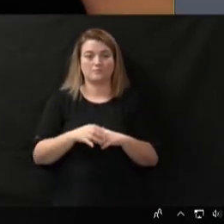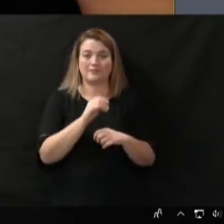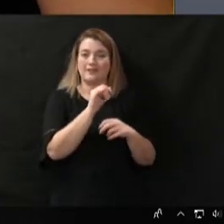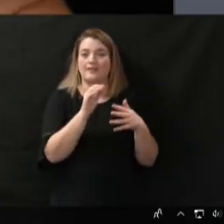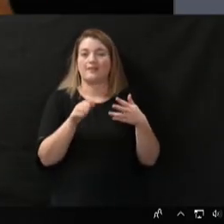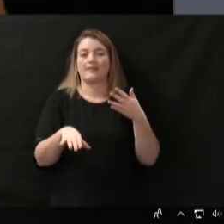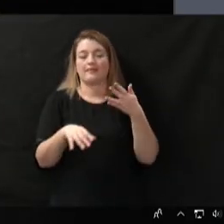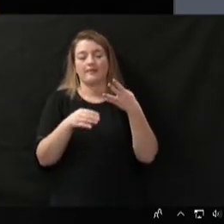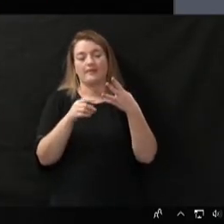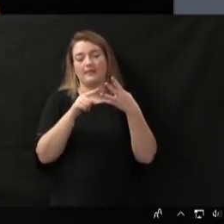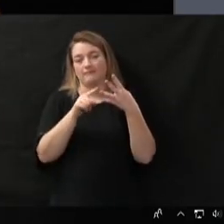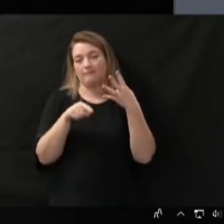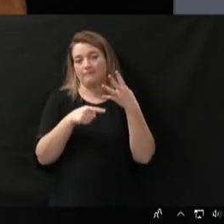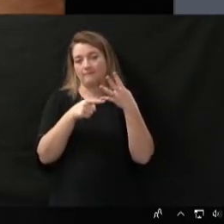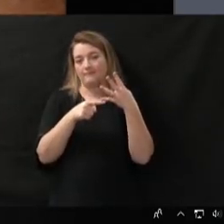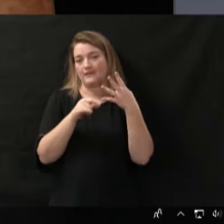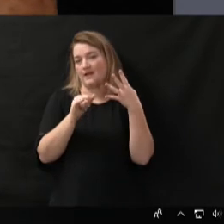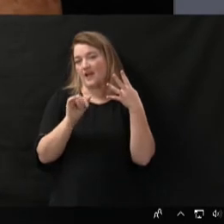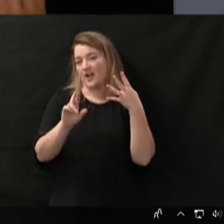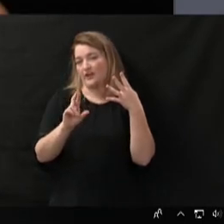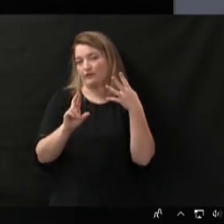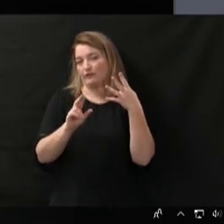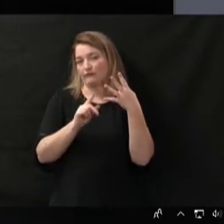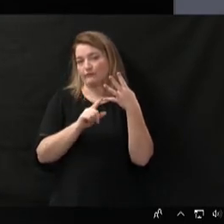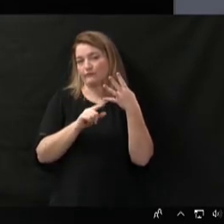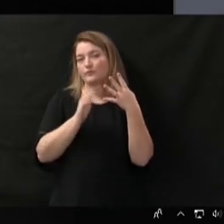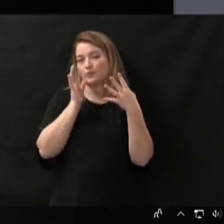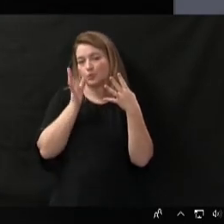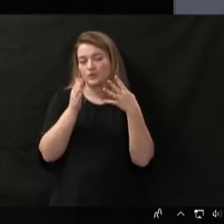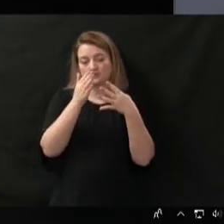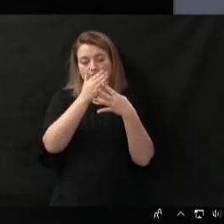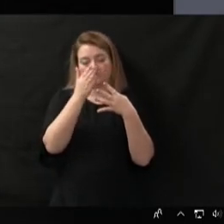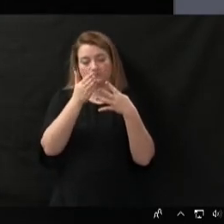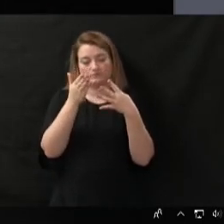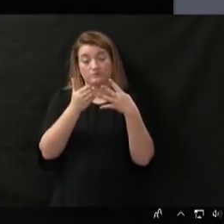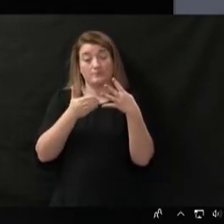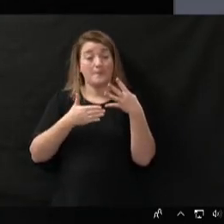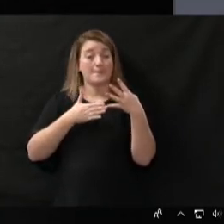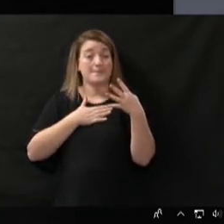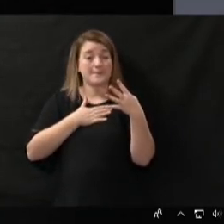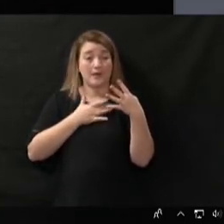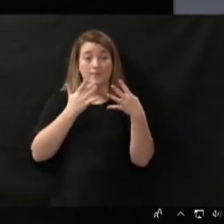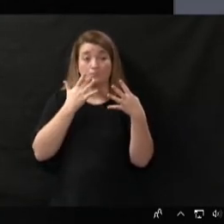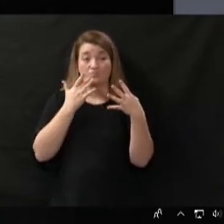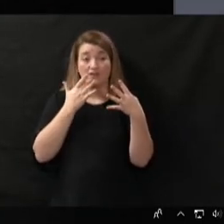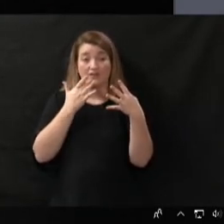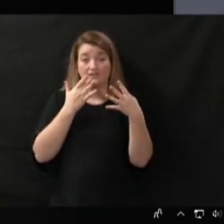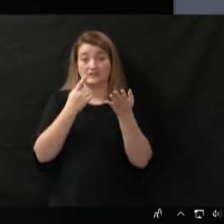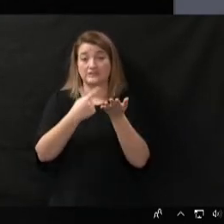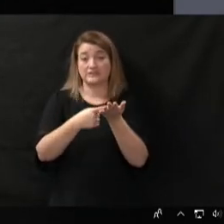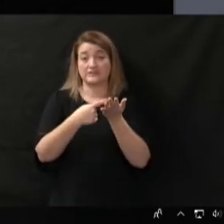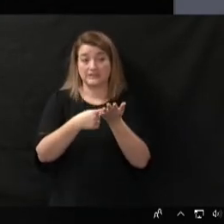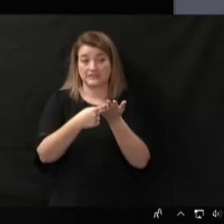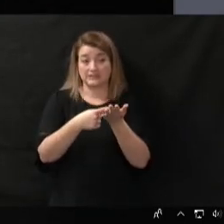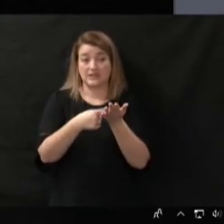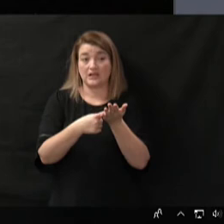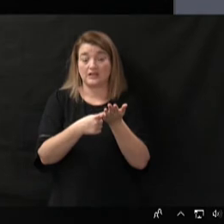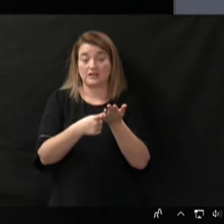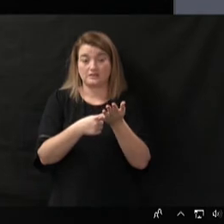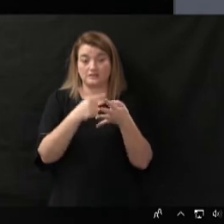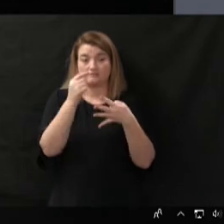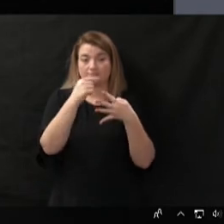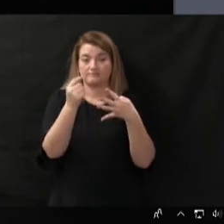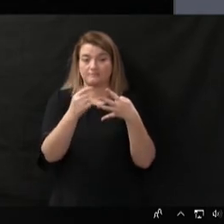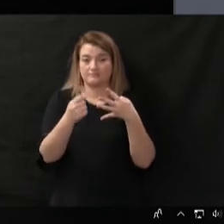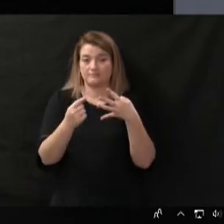IR. Okay? That's the order that I would do and introduce them and kind of spread